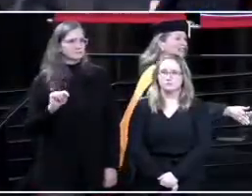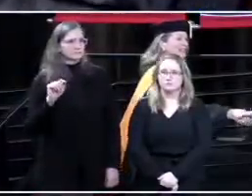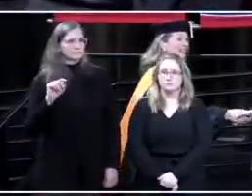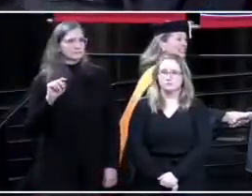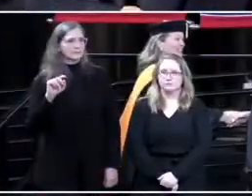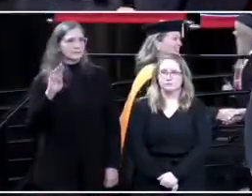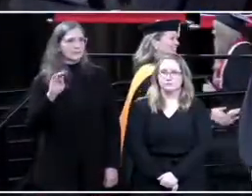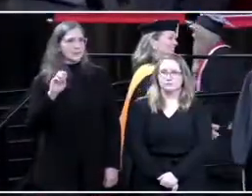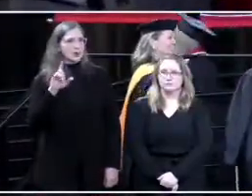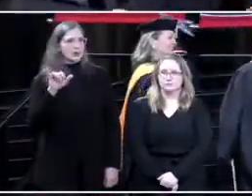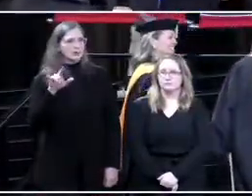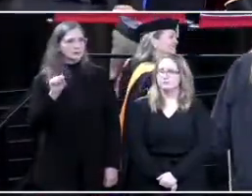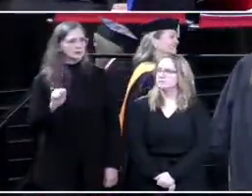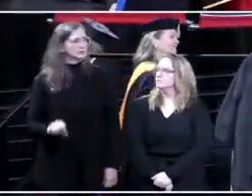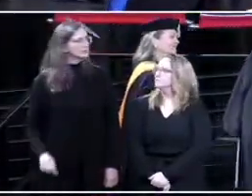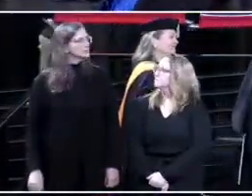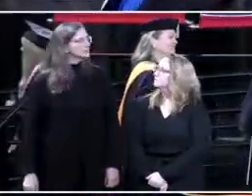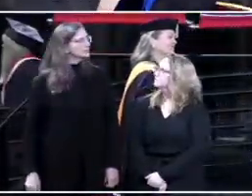Voiles,